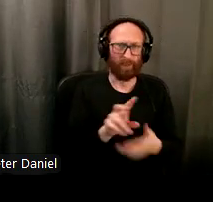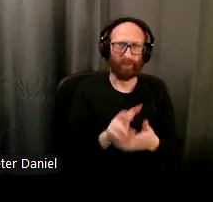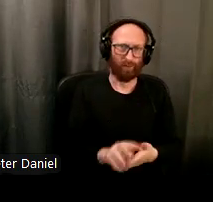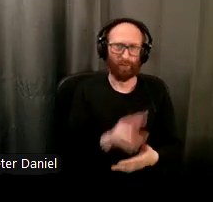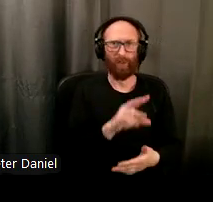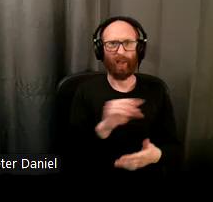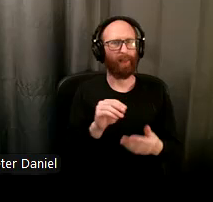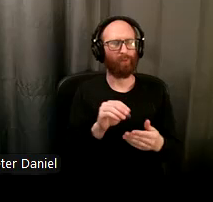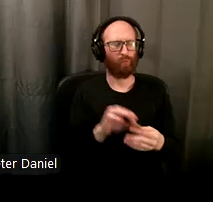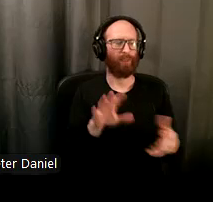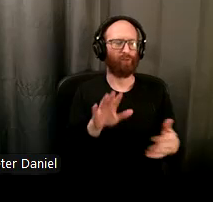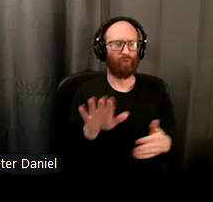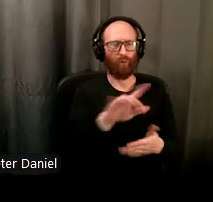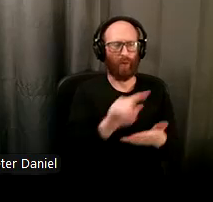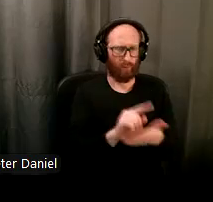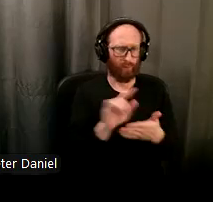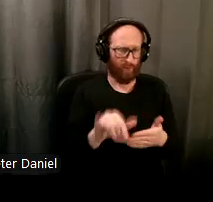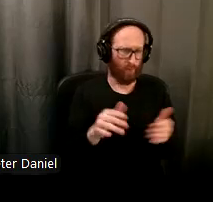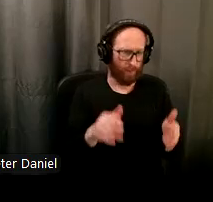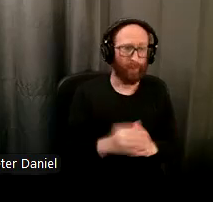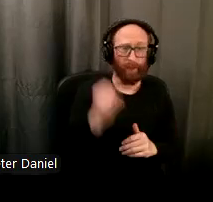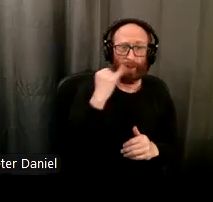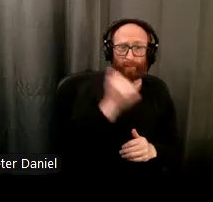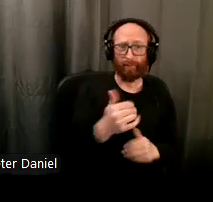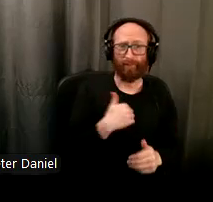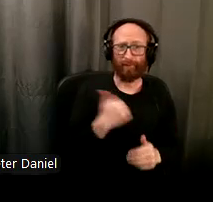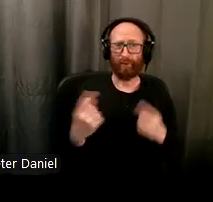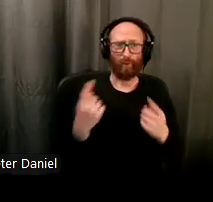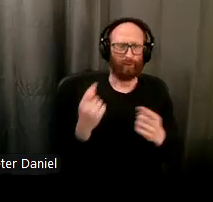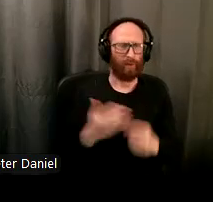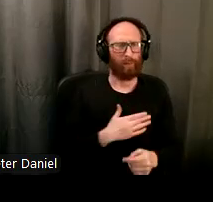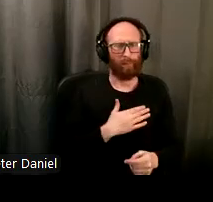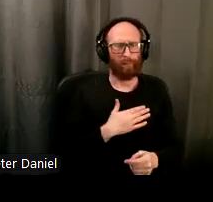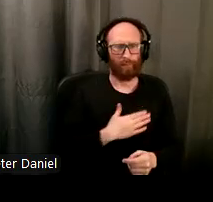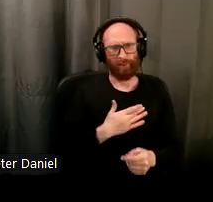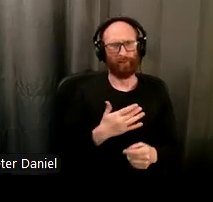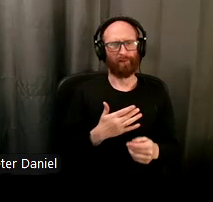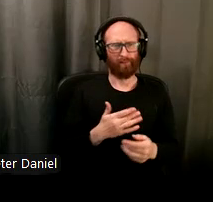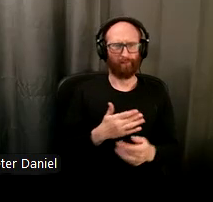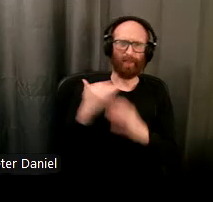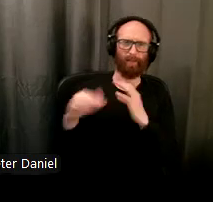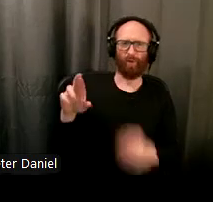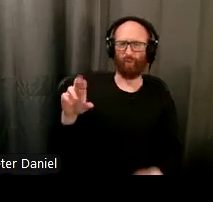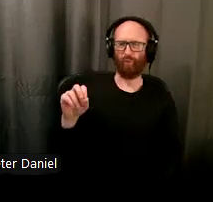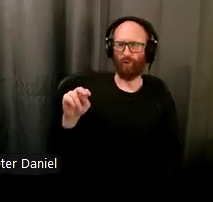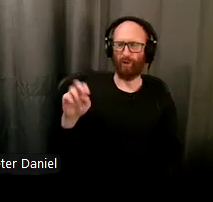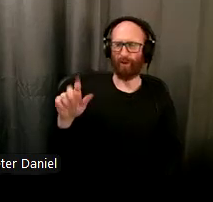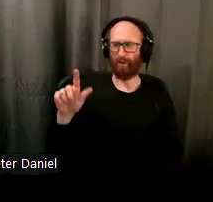you have any particular questions about this, please feel free to email Ronnie Larson, who does our clock hour